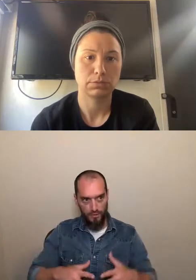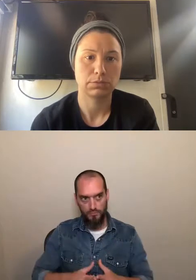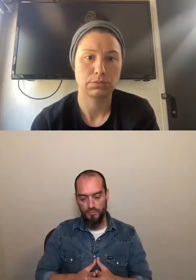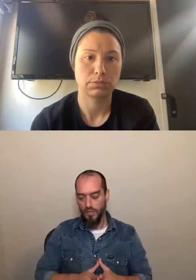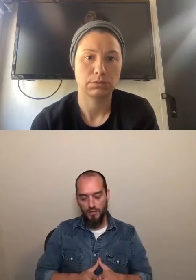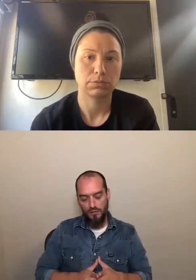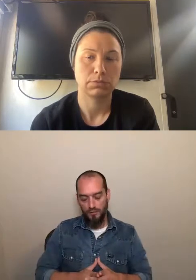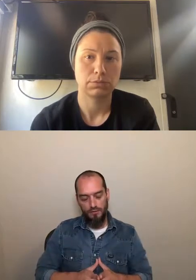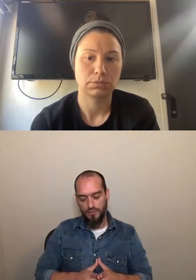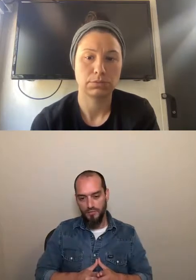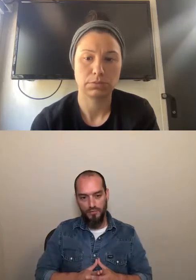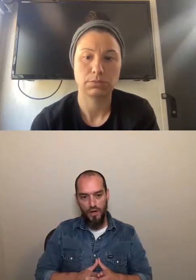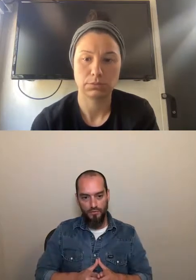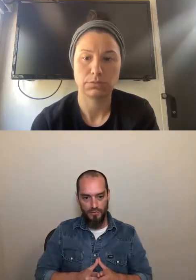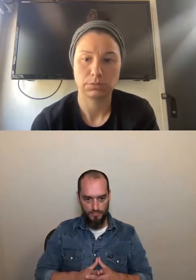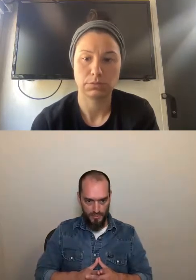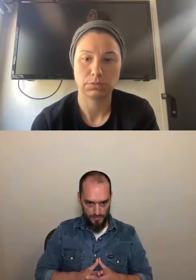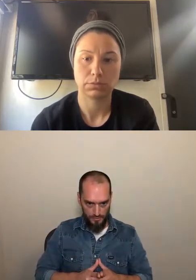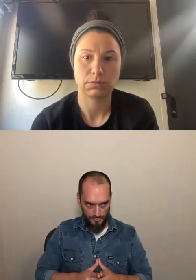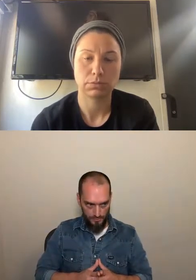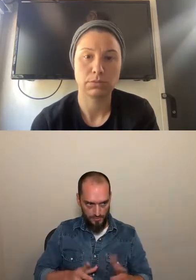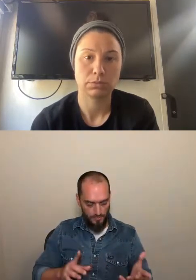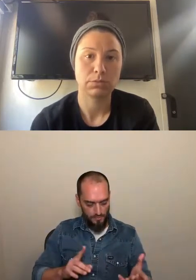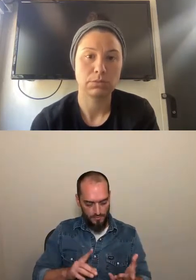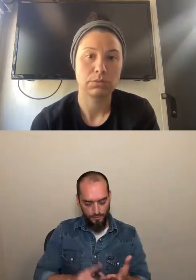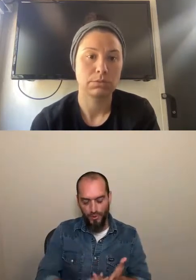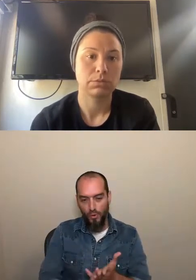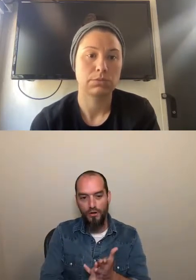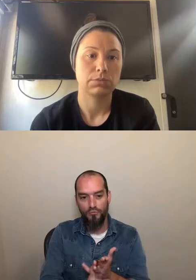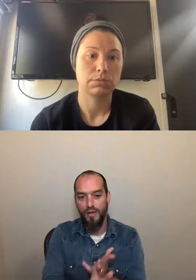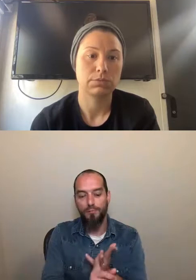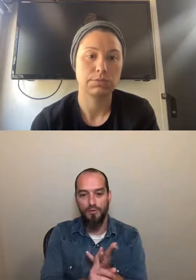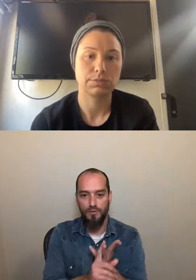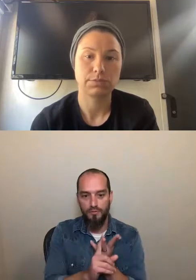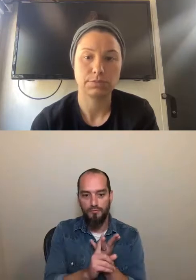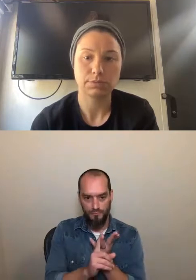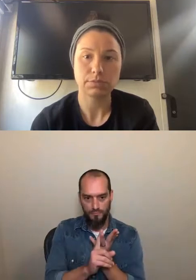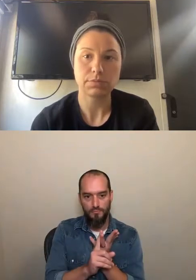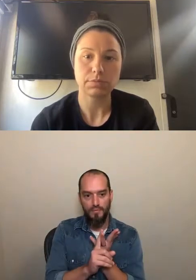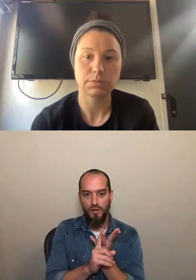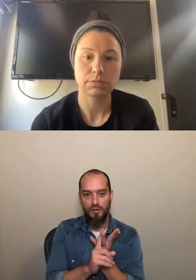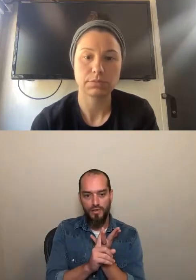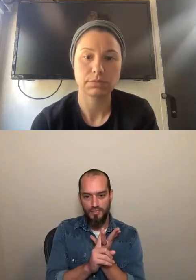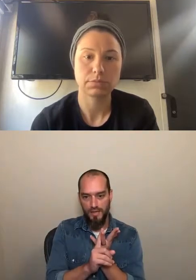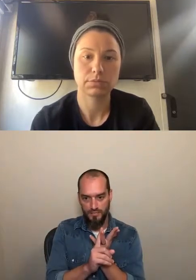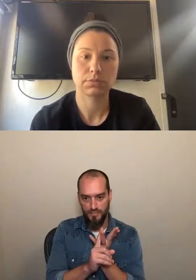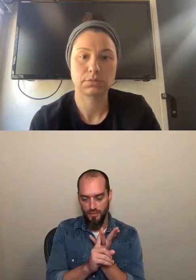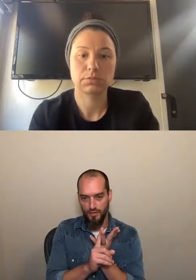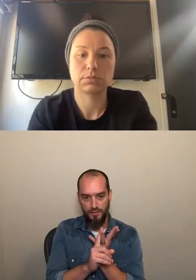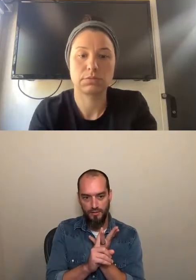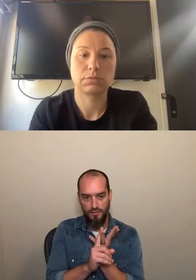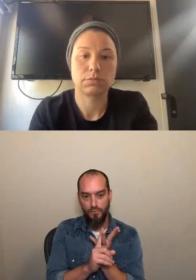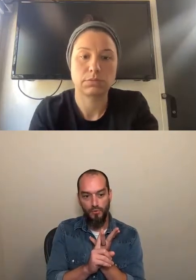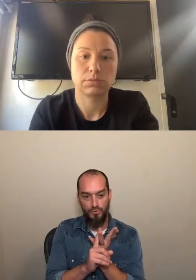our home. Those things are obvious to me. But water vapor is all that is